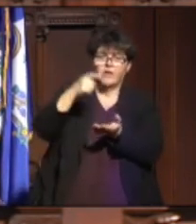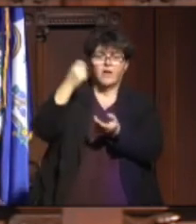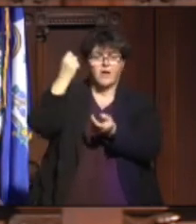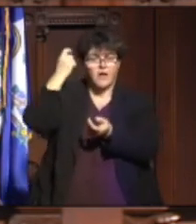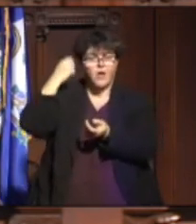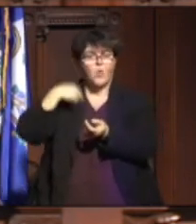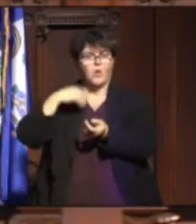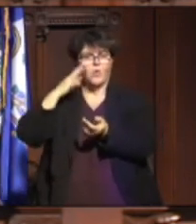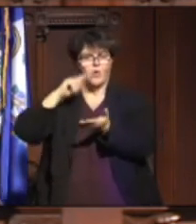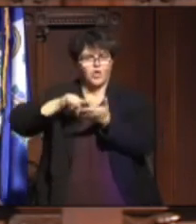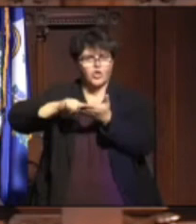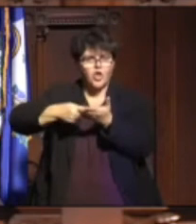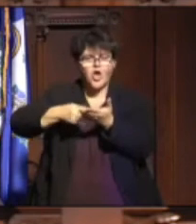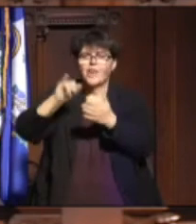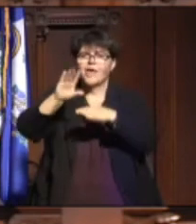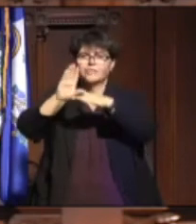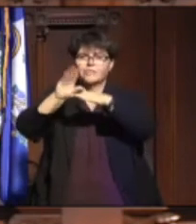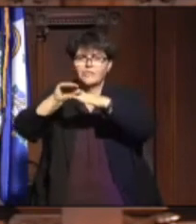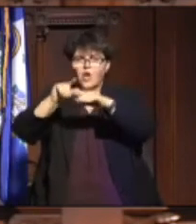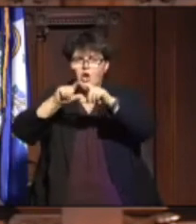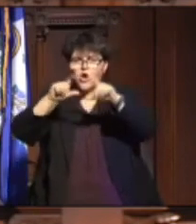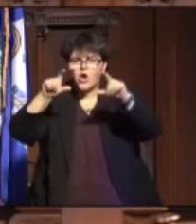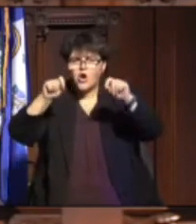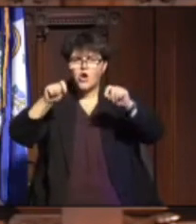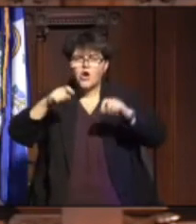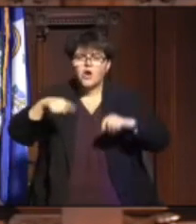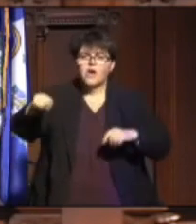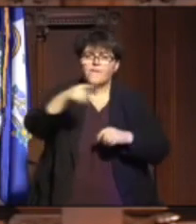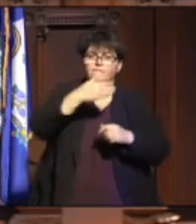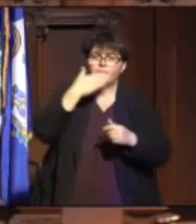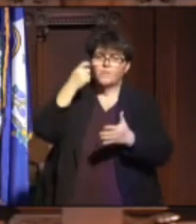best price for their prescriptions when they go to the pharmacy.